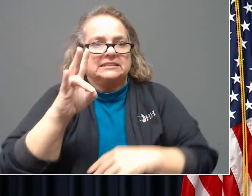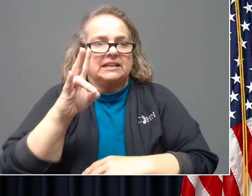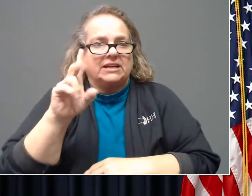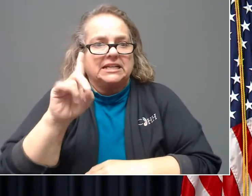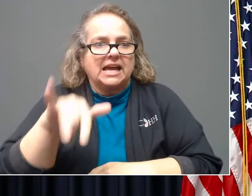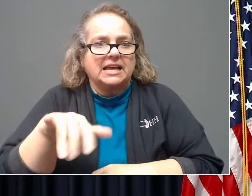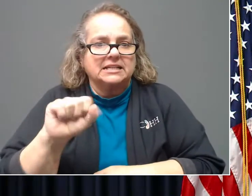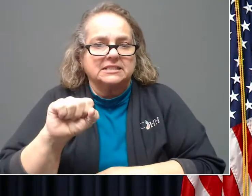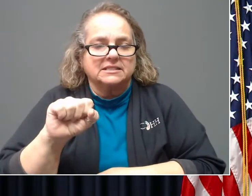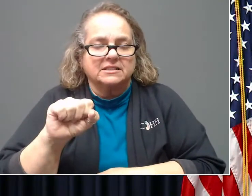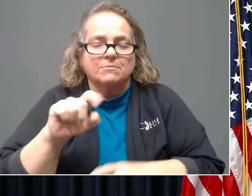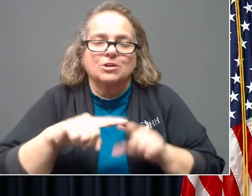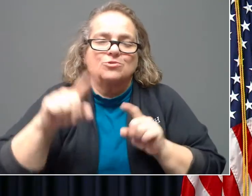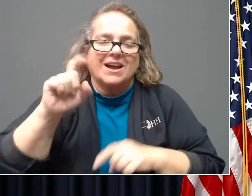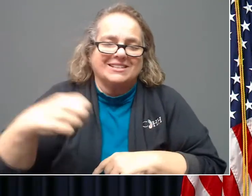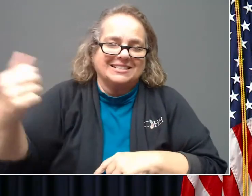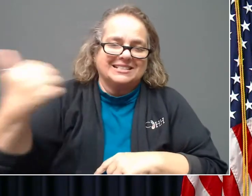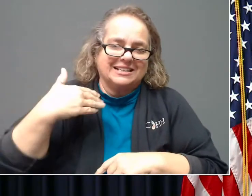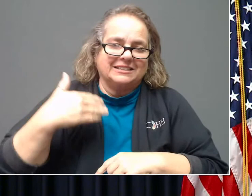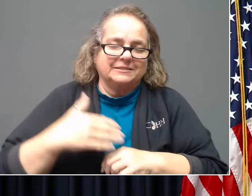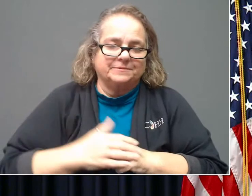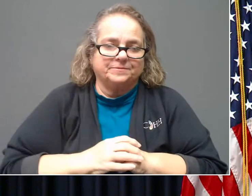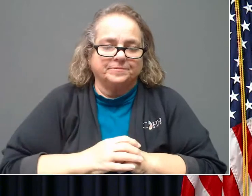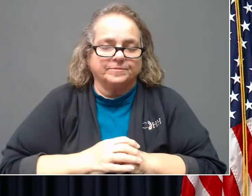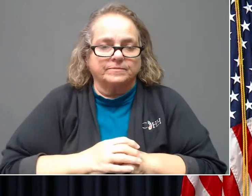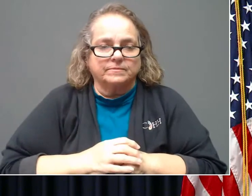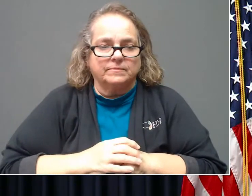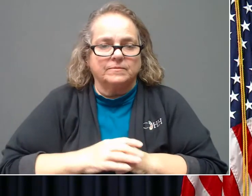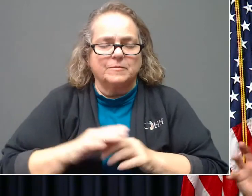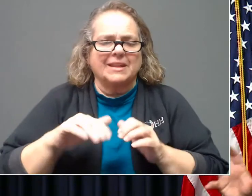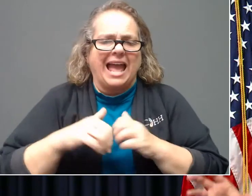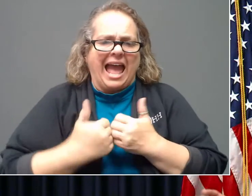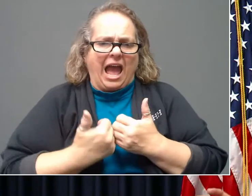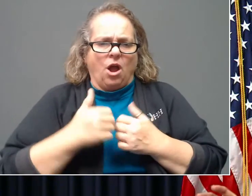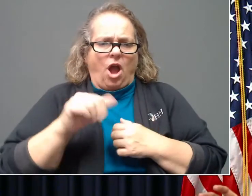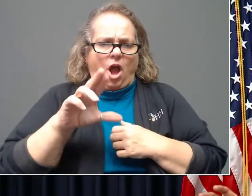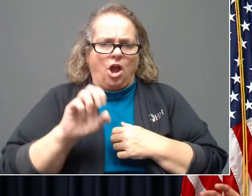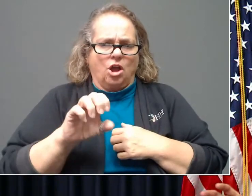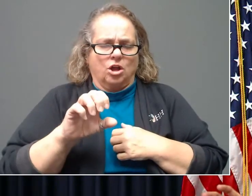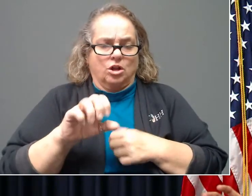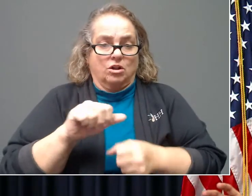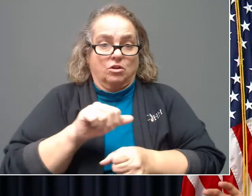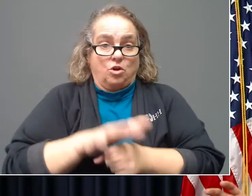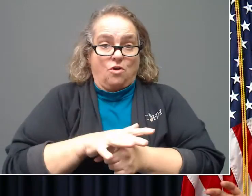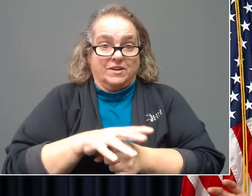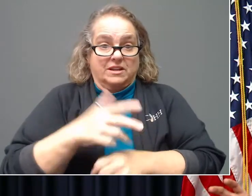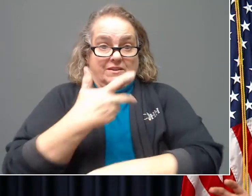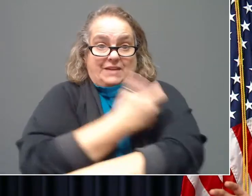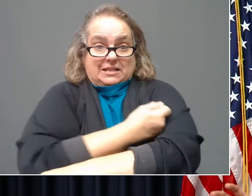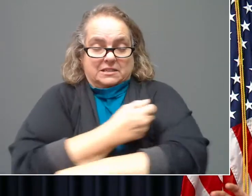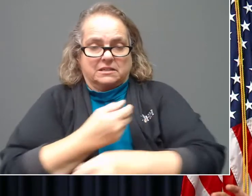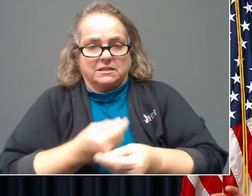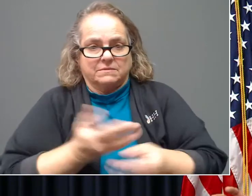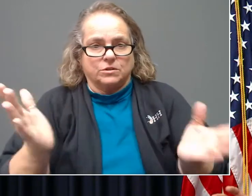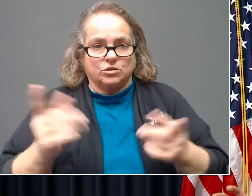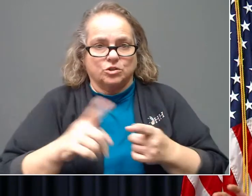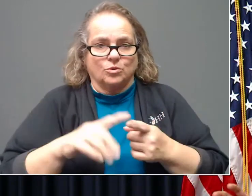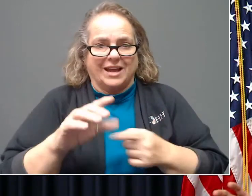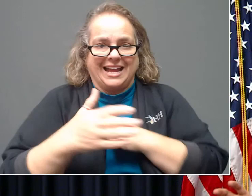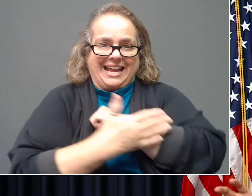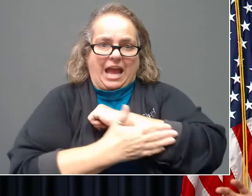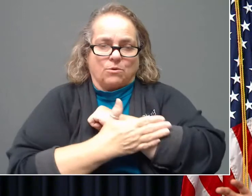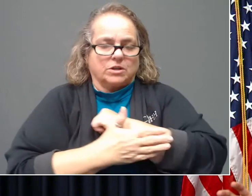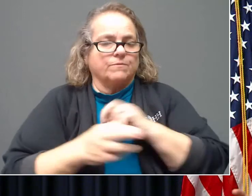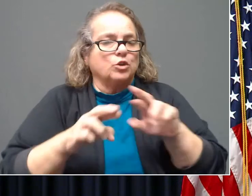How are COVID-19 vaccines allocated to counties? So currently it is regional, and it is regional by